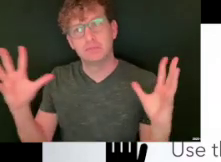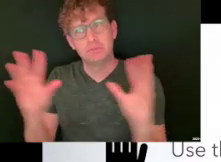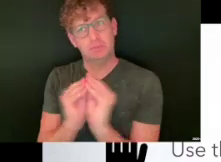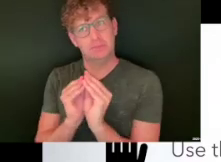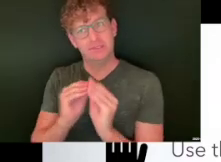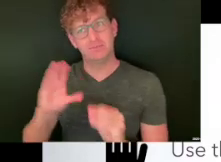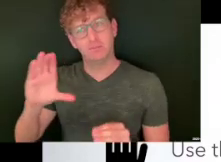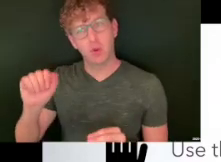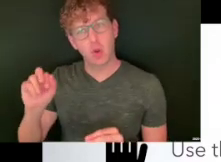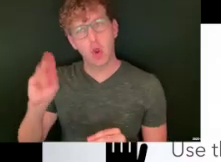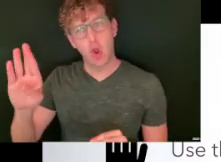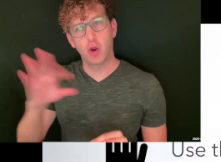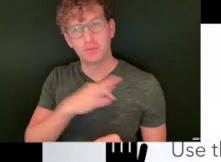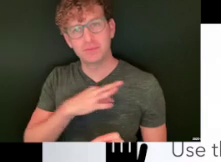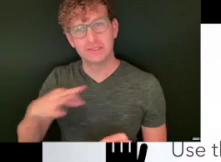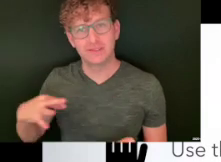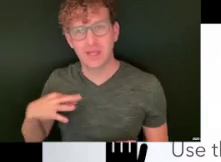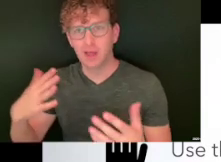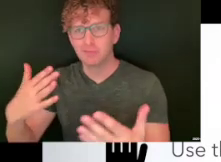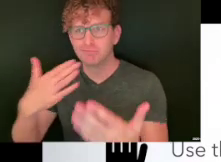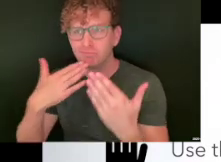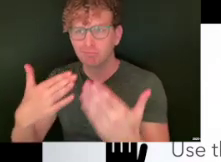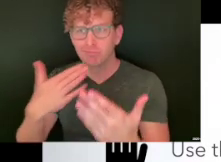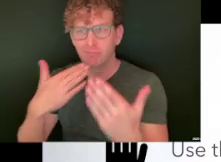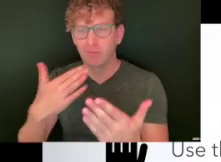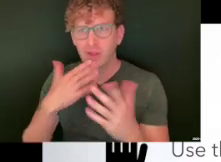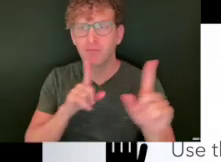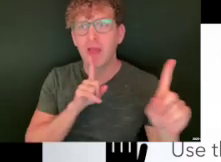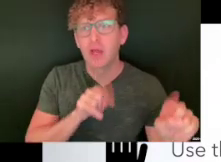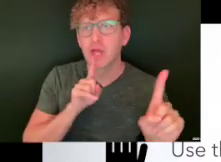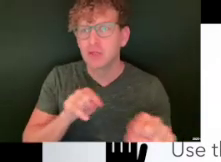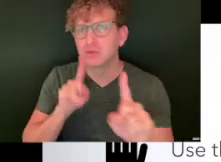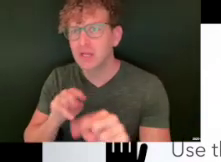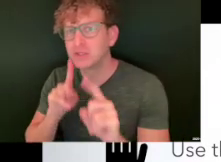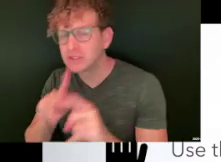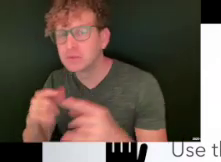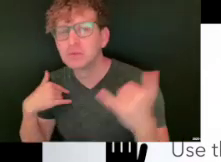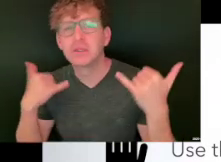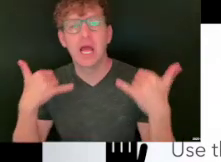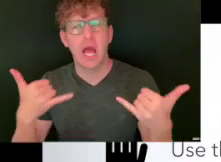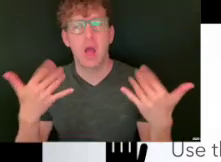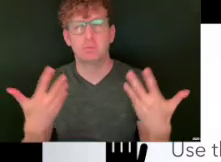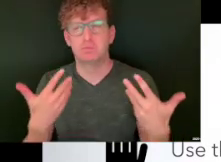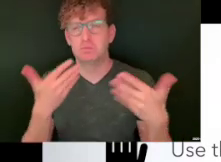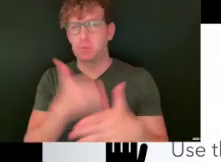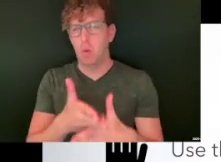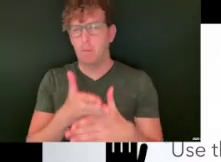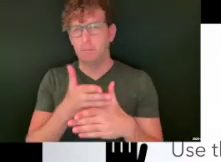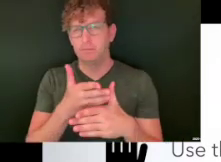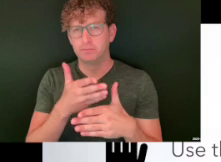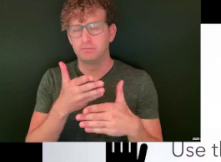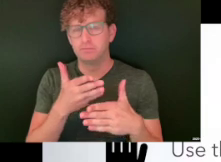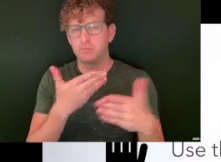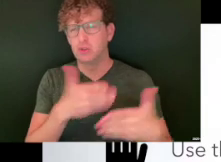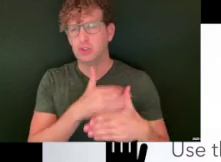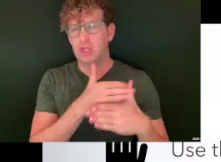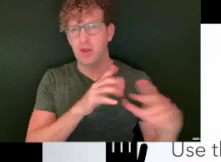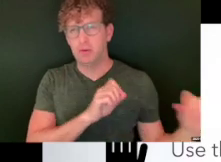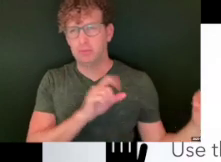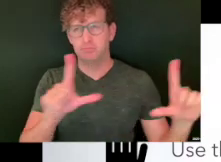apologies. Okay, folks. Comments and questions again.